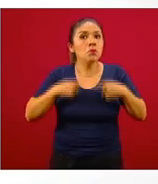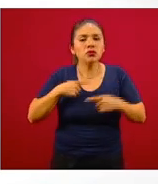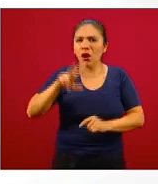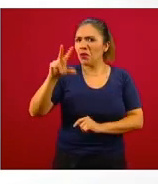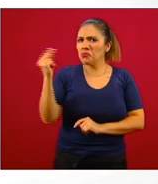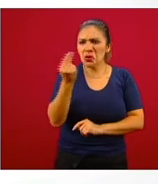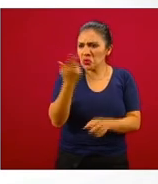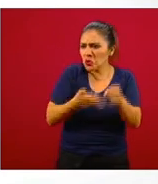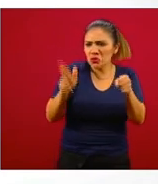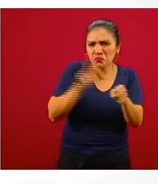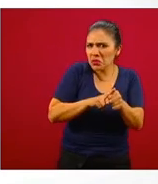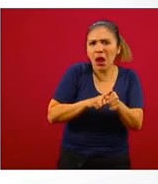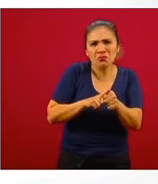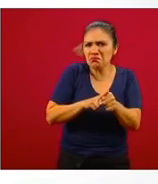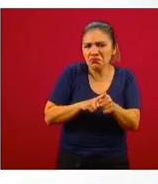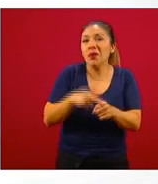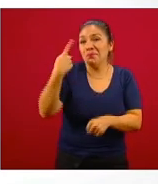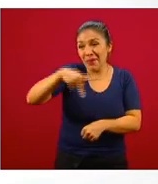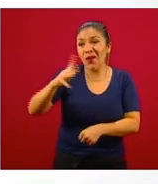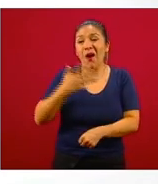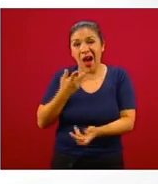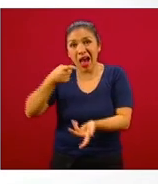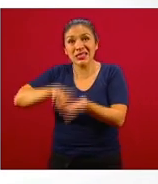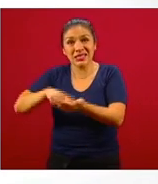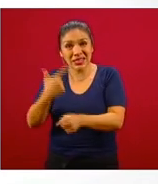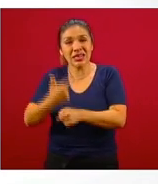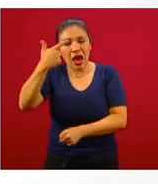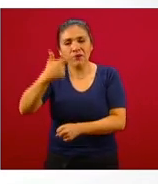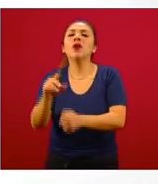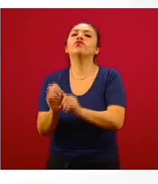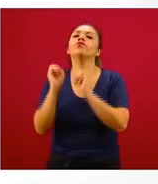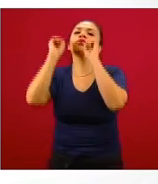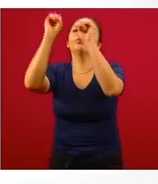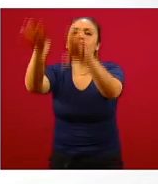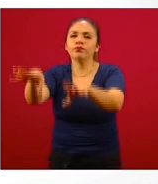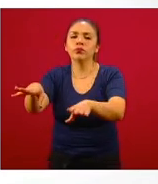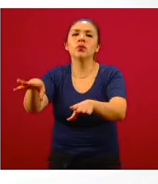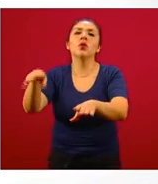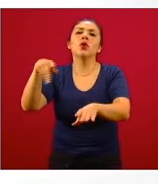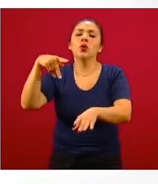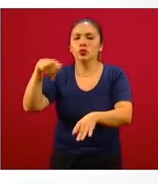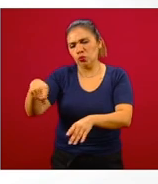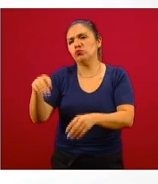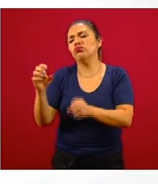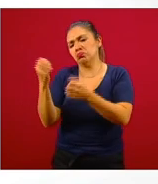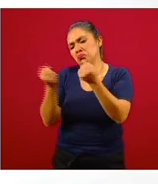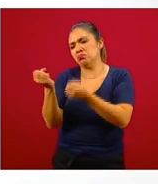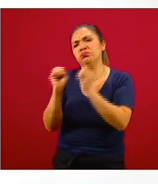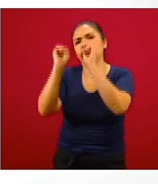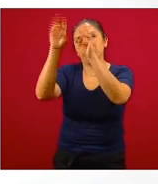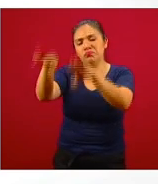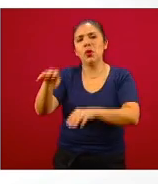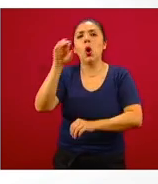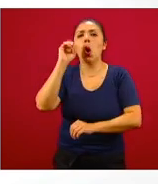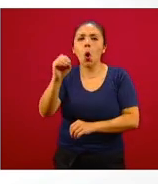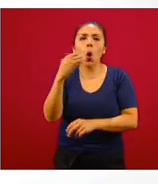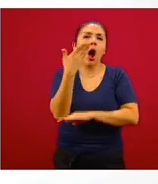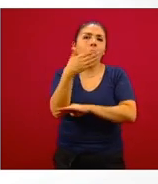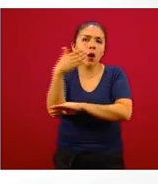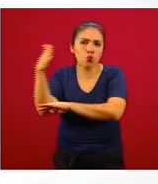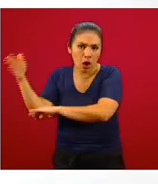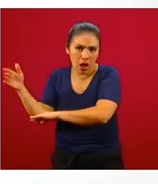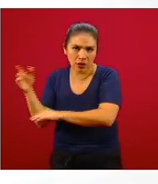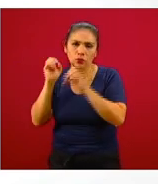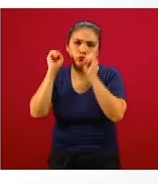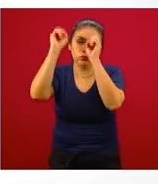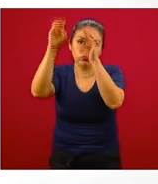the triage. So some people are high risk but don't actually need to be hospitalized, and we would be sending for